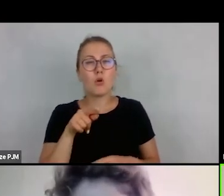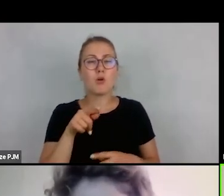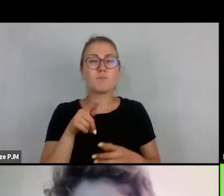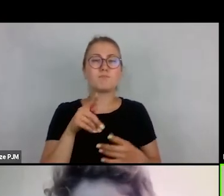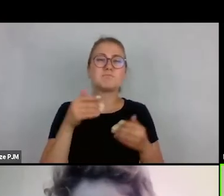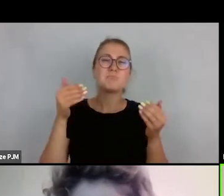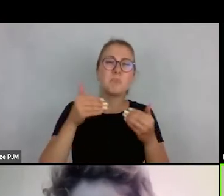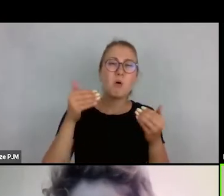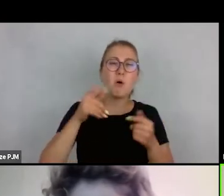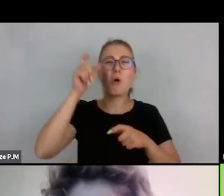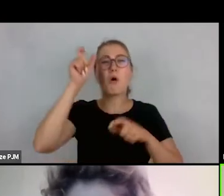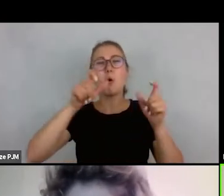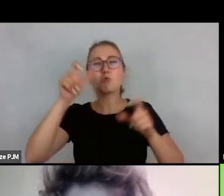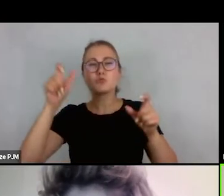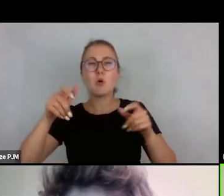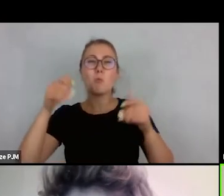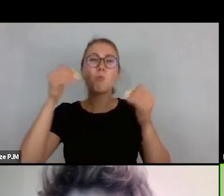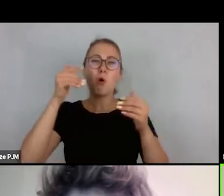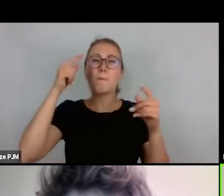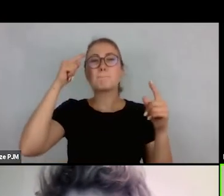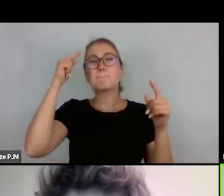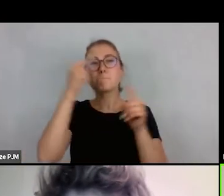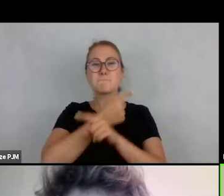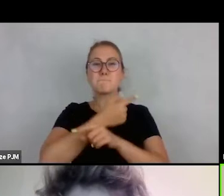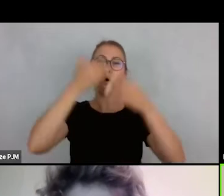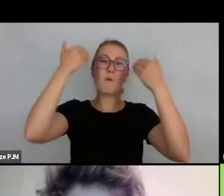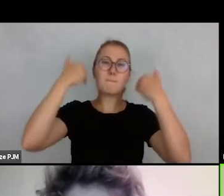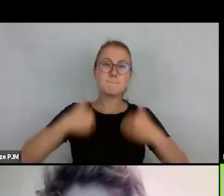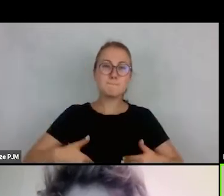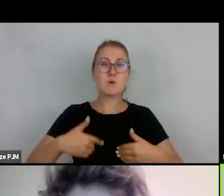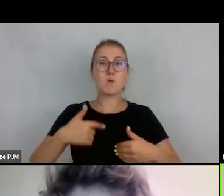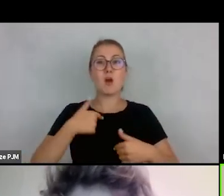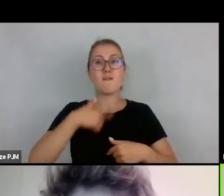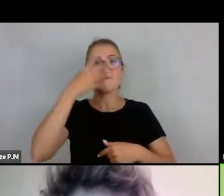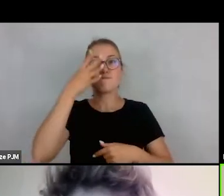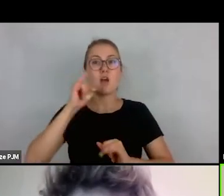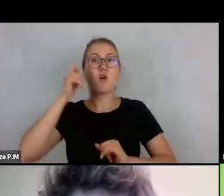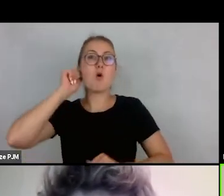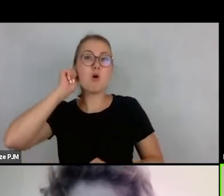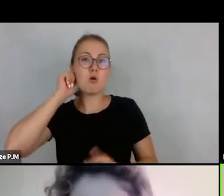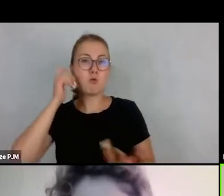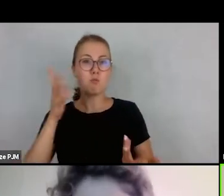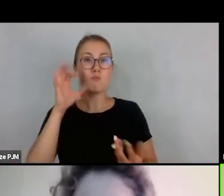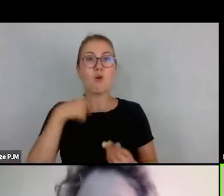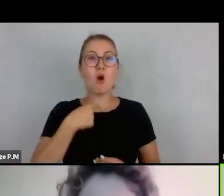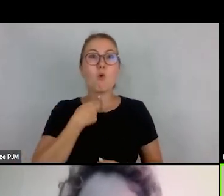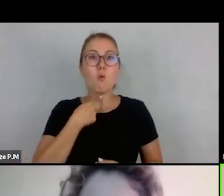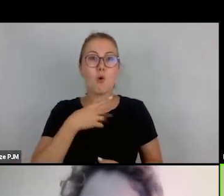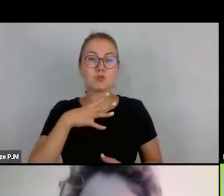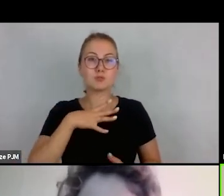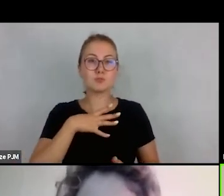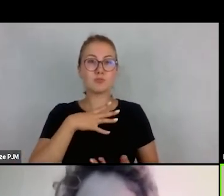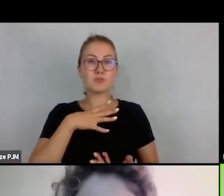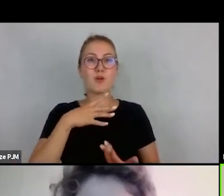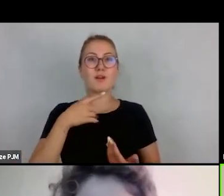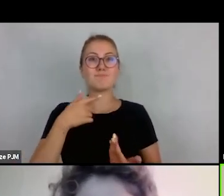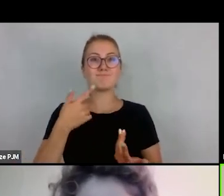man. I don't do that anymore. And I feel good that it doesn't matter to me so much whether